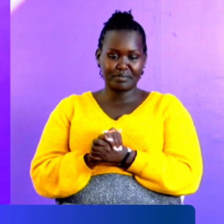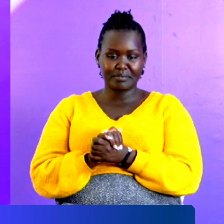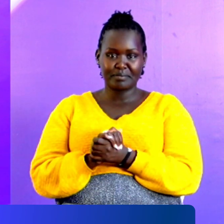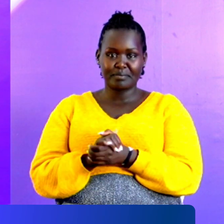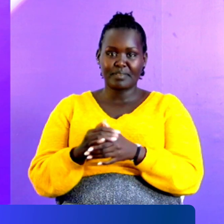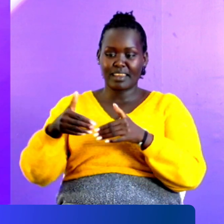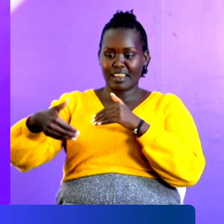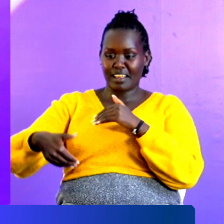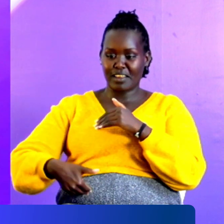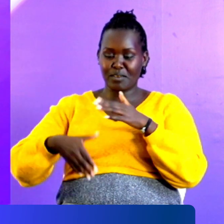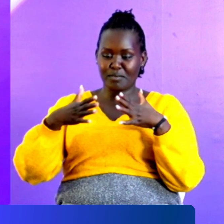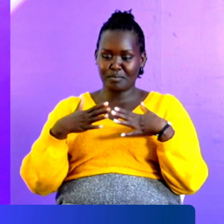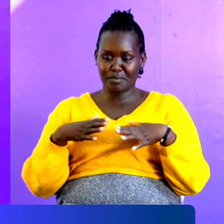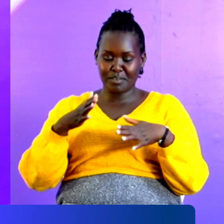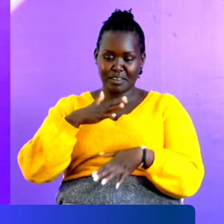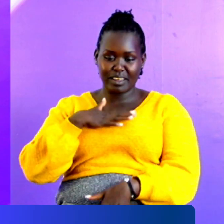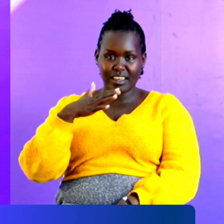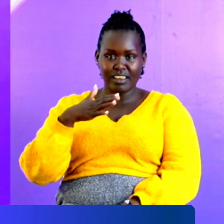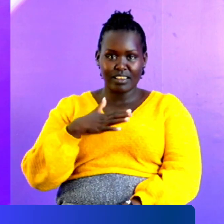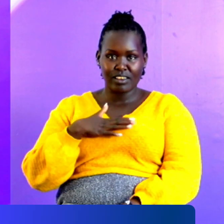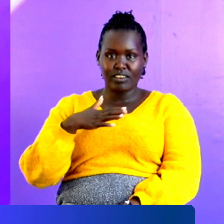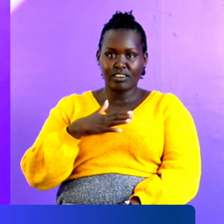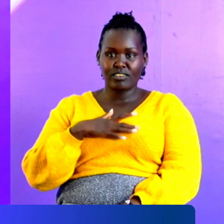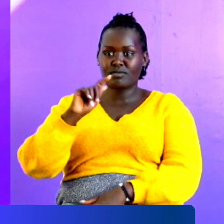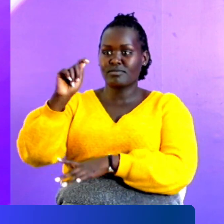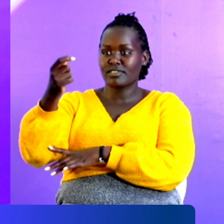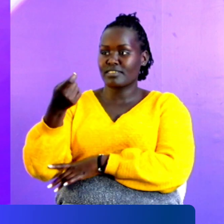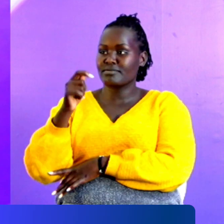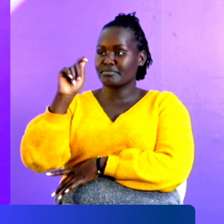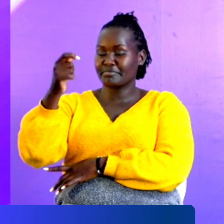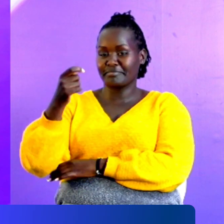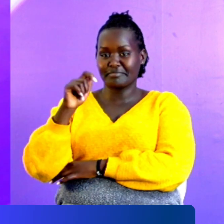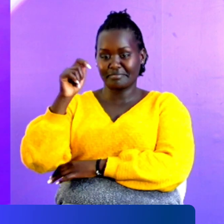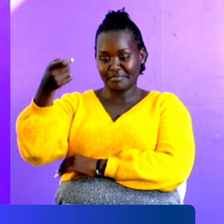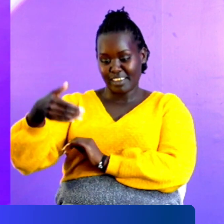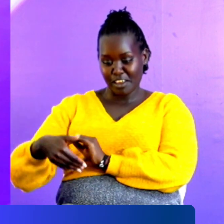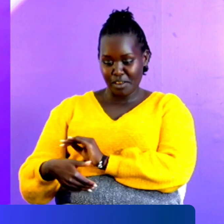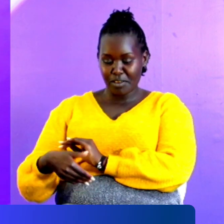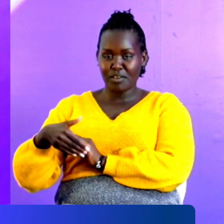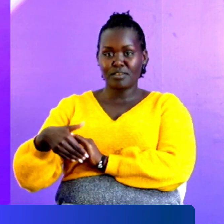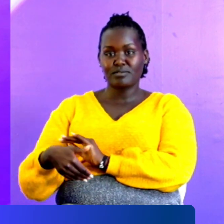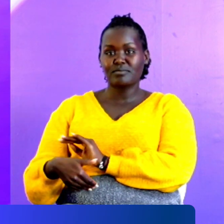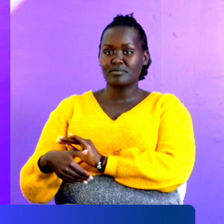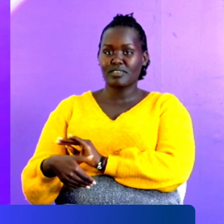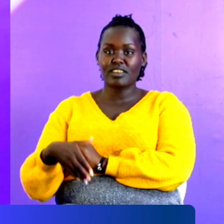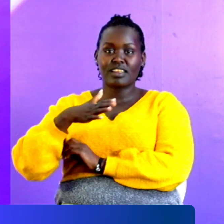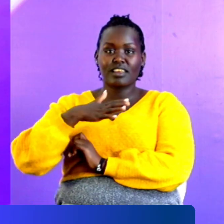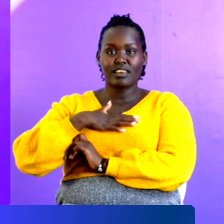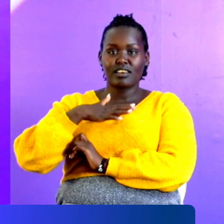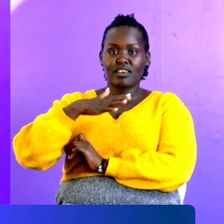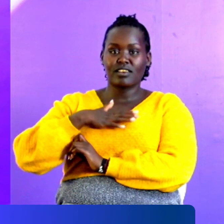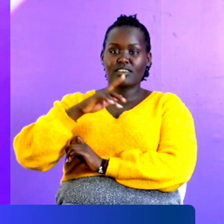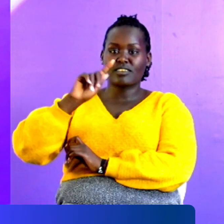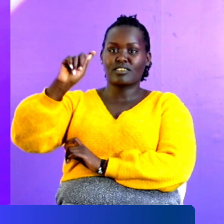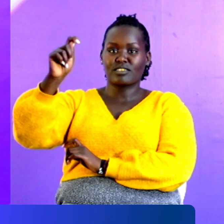Tutekeleze. Absolutely. Na vijana wetu wa Kenya. Vijana